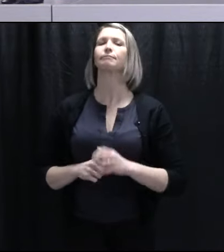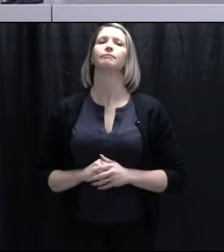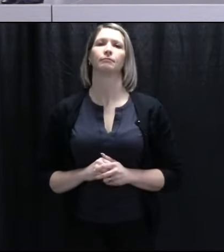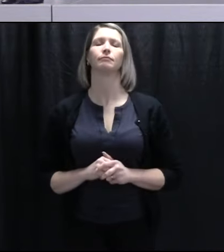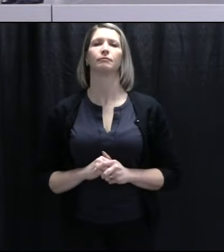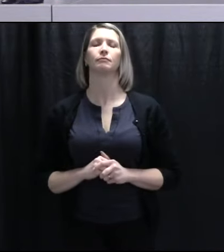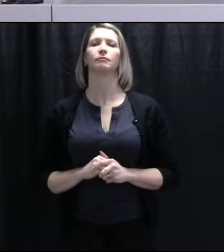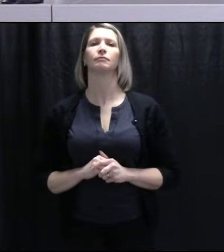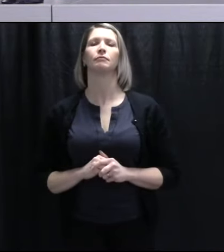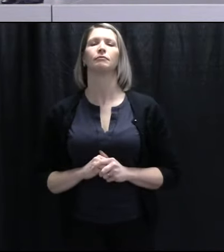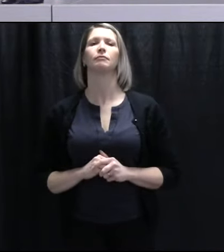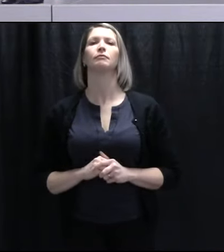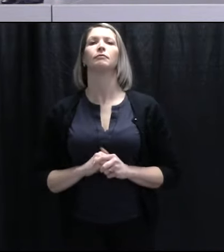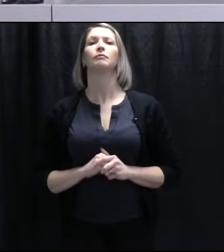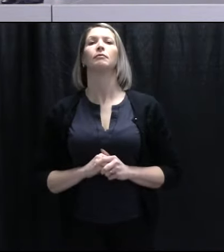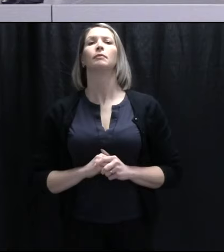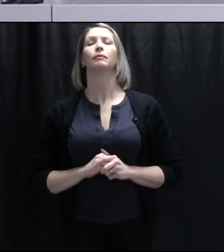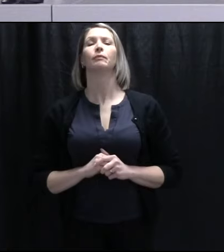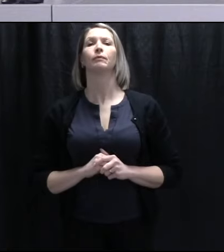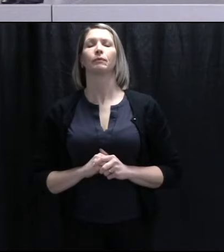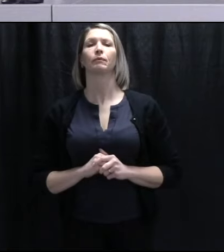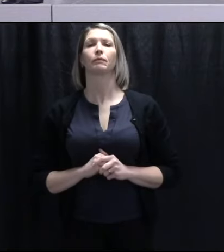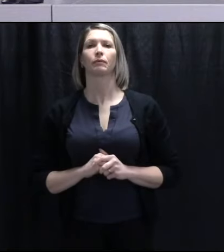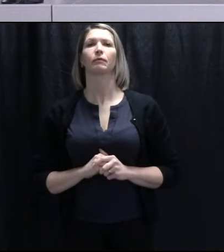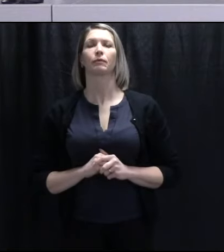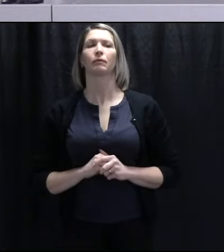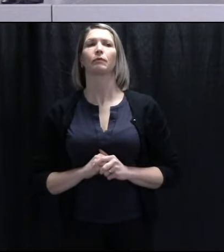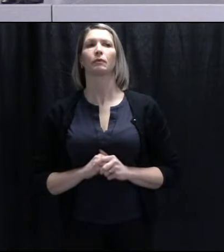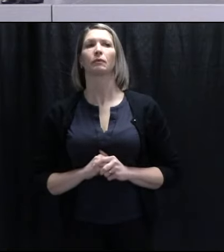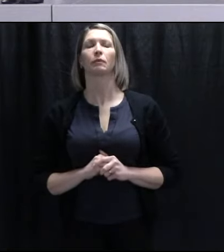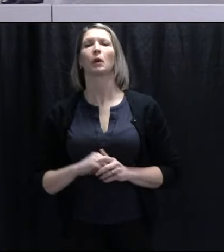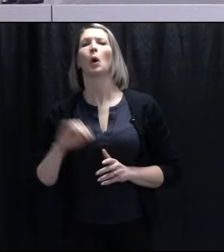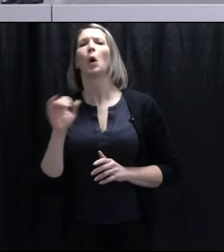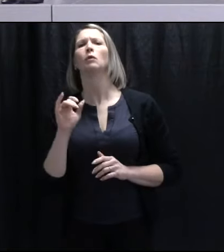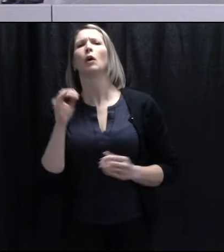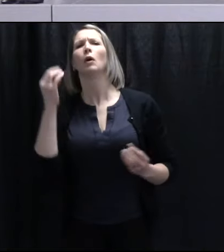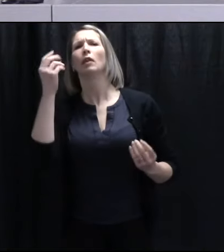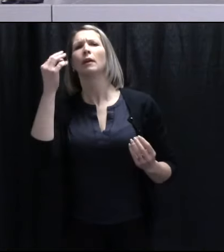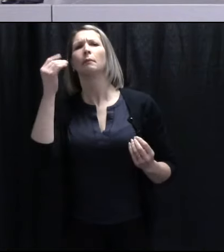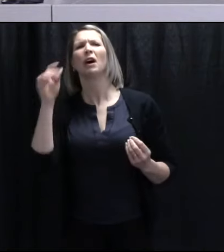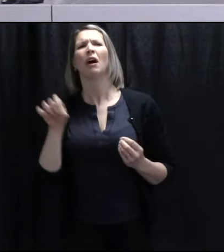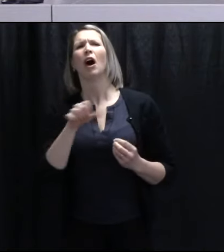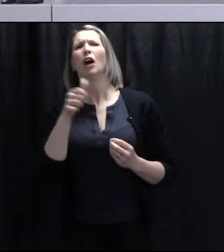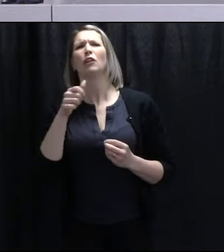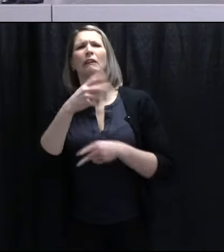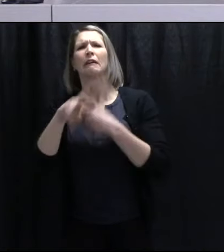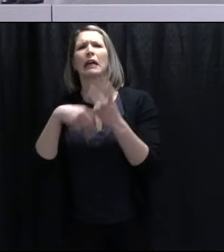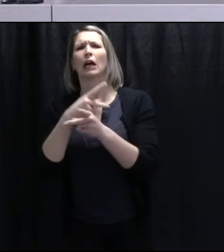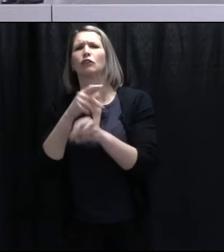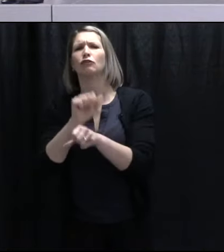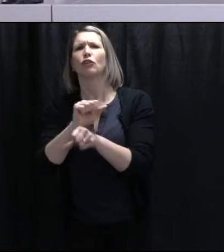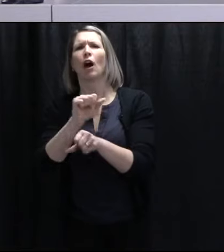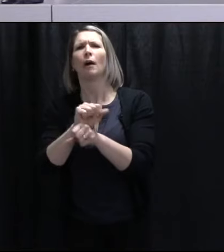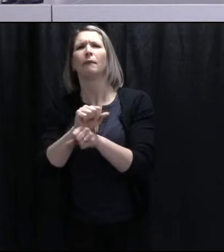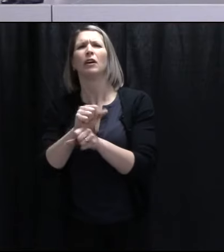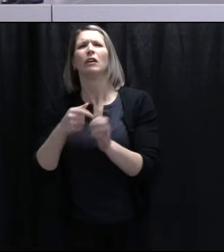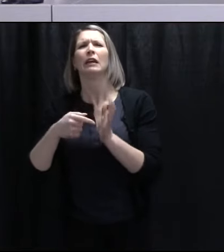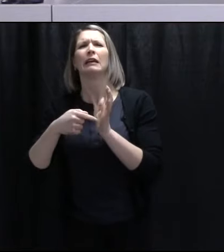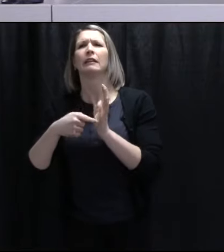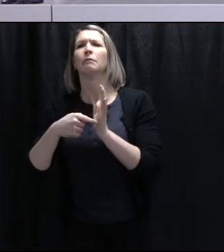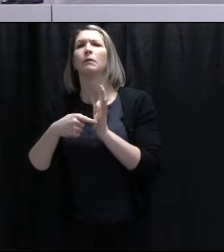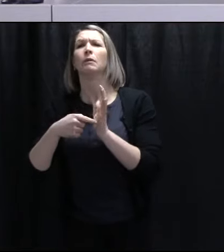Okay, we've talked about a lot of different sorts of work, and one that hasn't come up is sex workers,